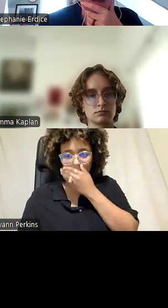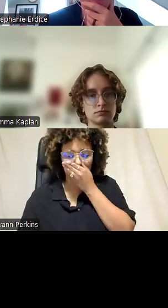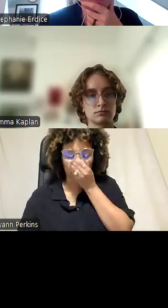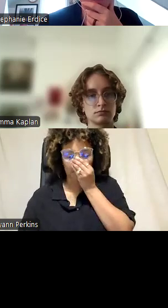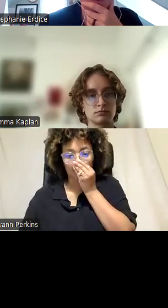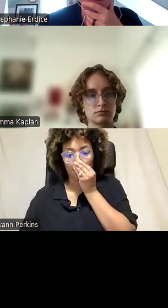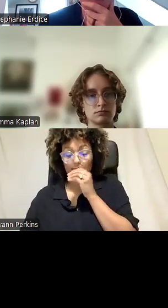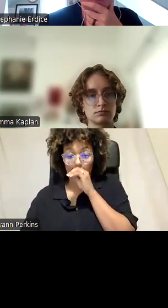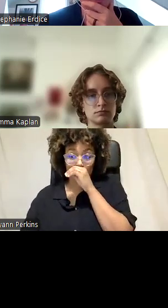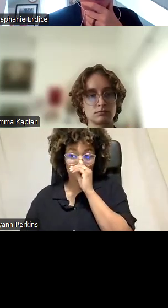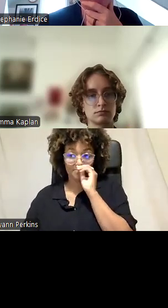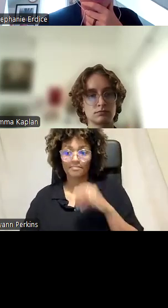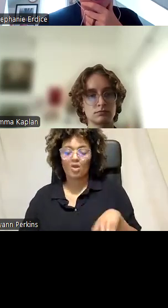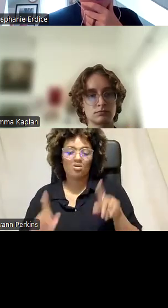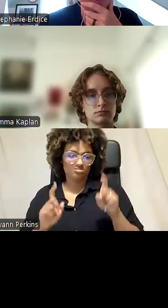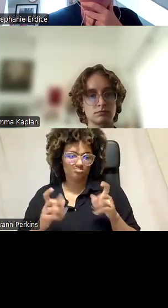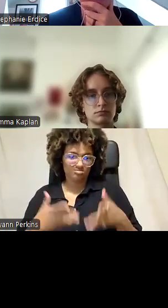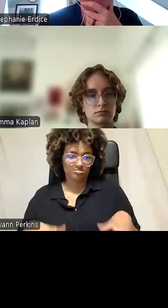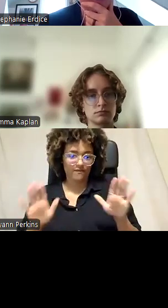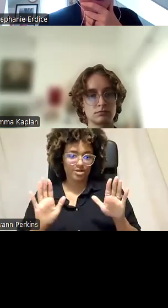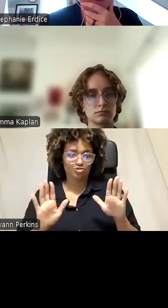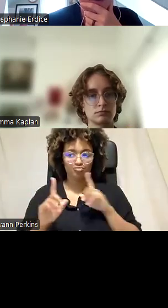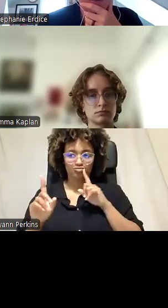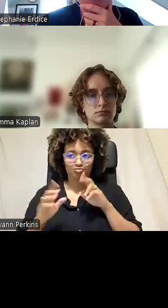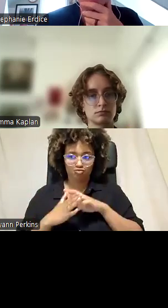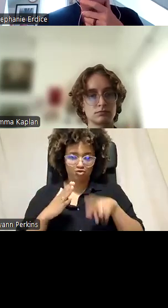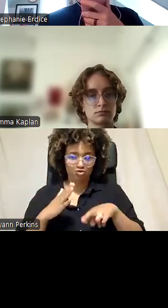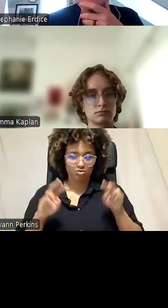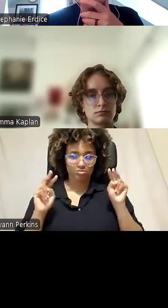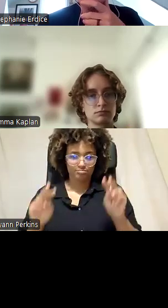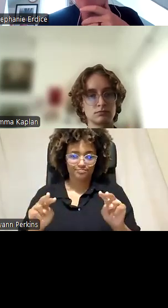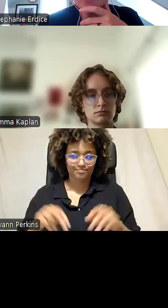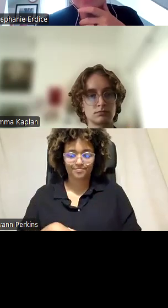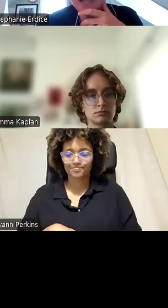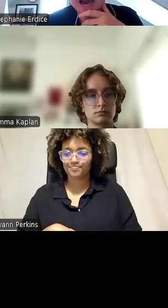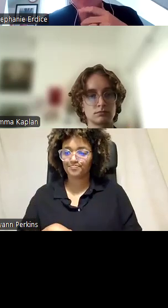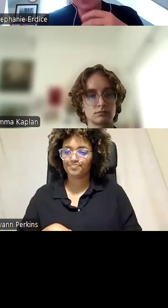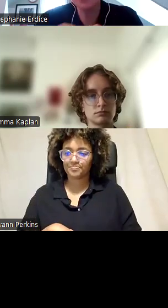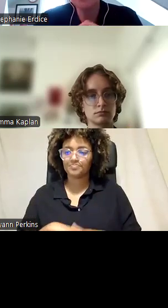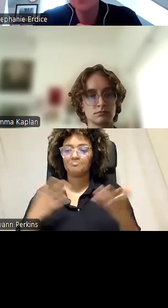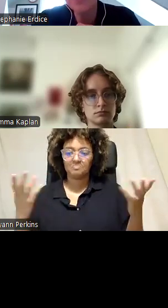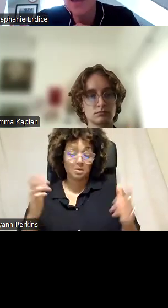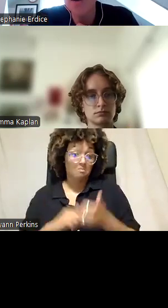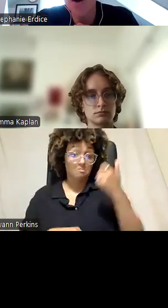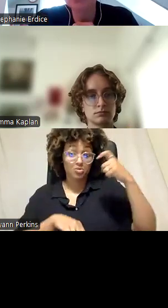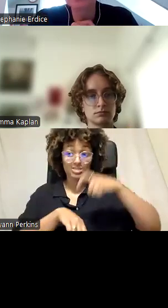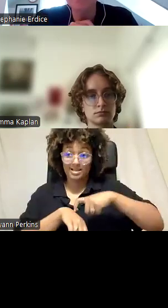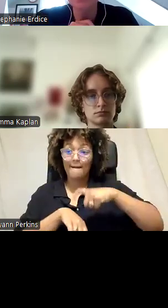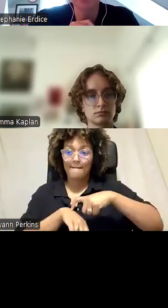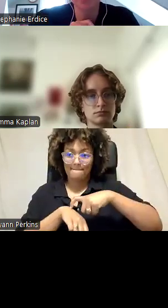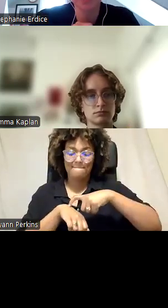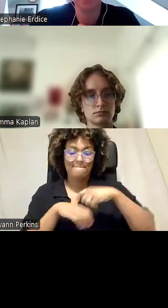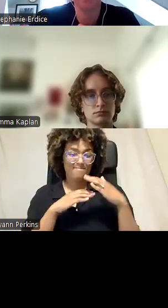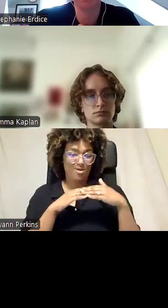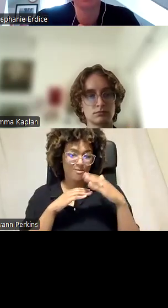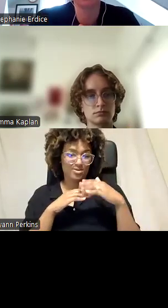All right, I'm going to end this poll and share the results with you. So you'll see that most of the time, so more than almost